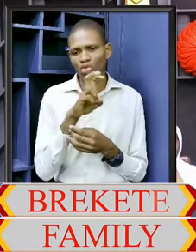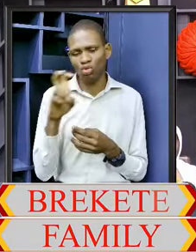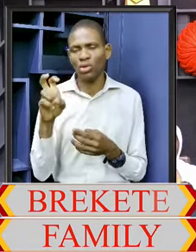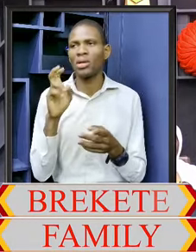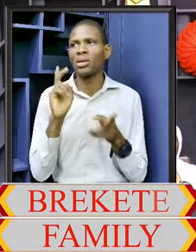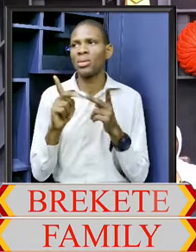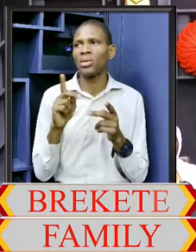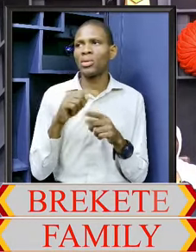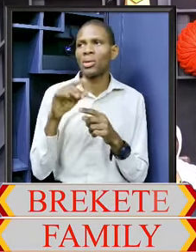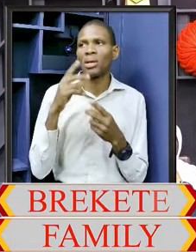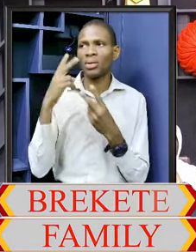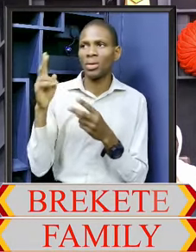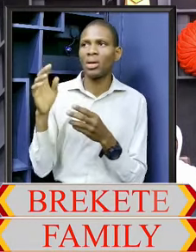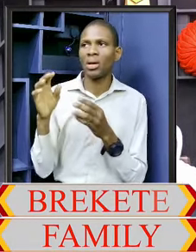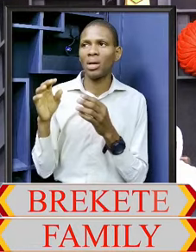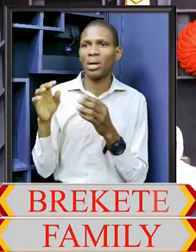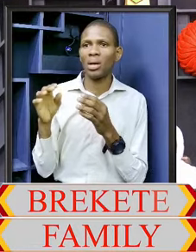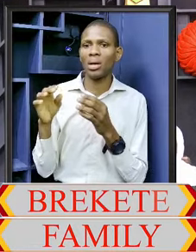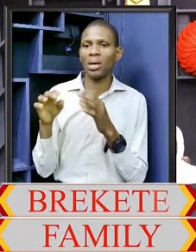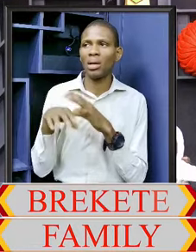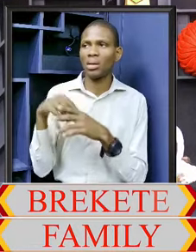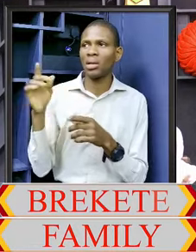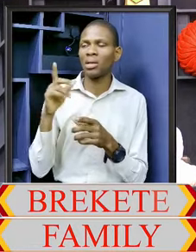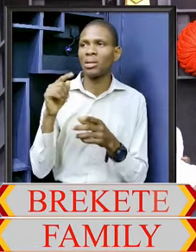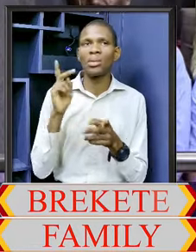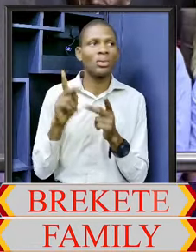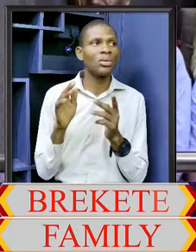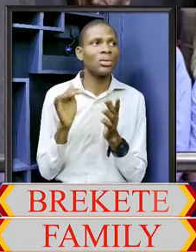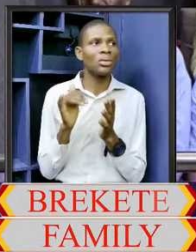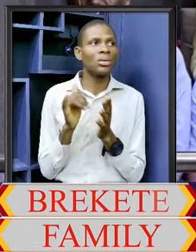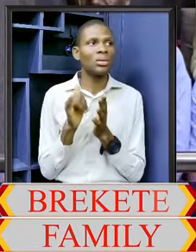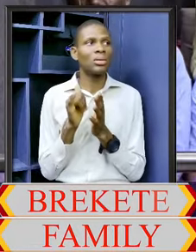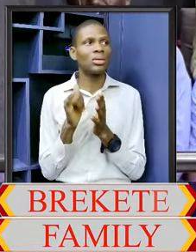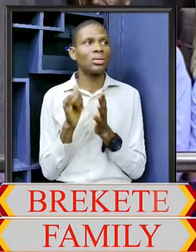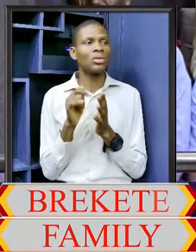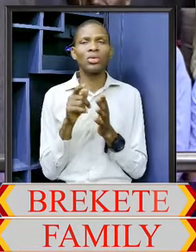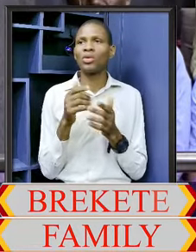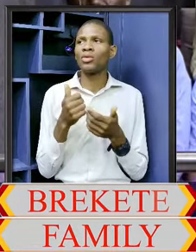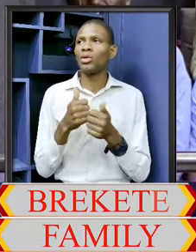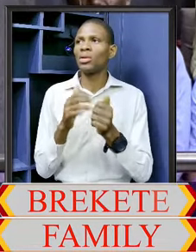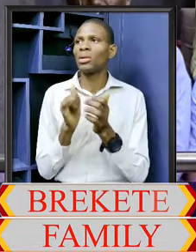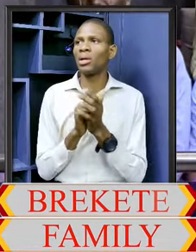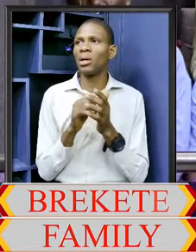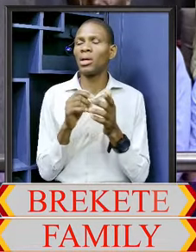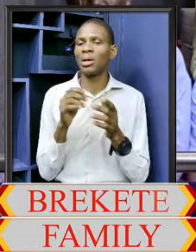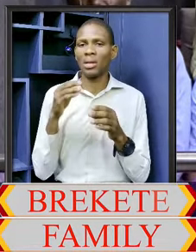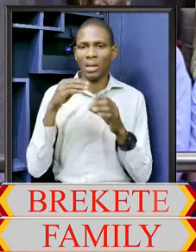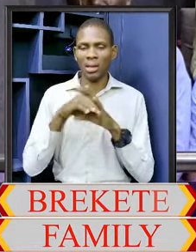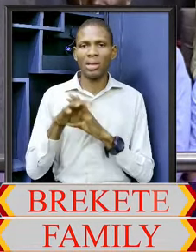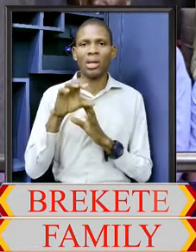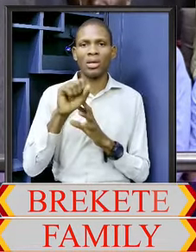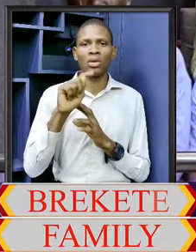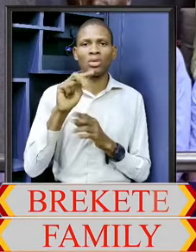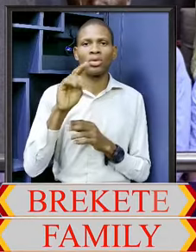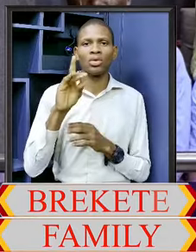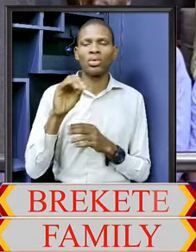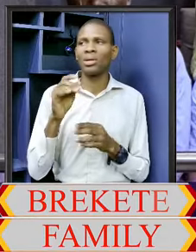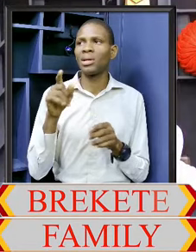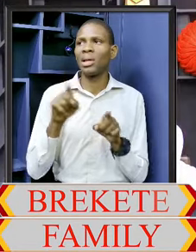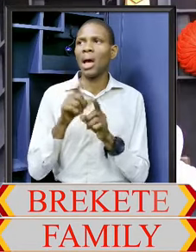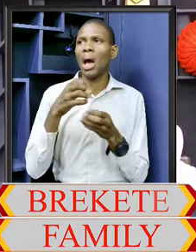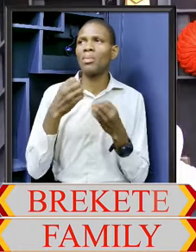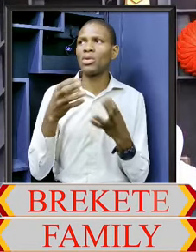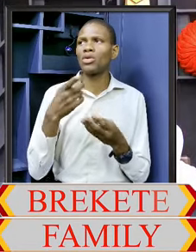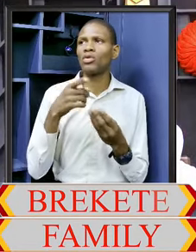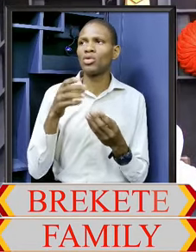200 people when I see outside, but I don't know. The people that I know. The people you follow for people where enter studio? Yes, sir. Like how many